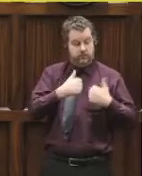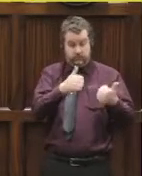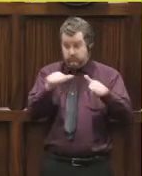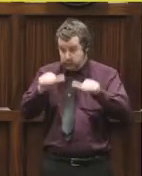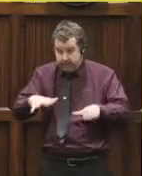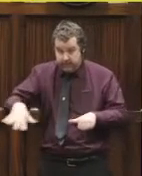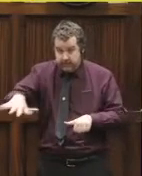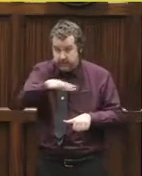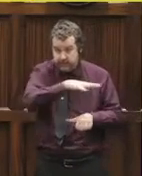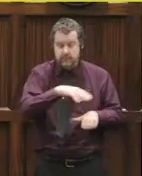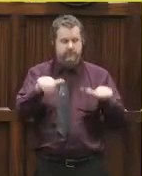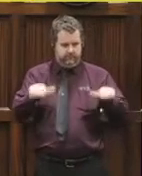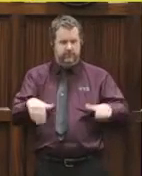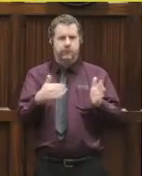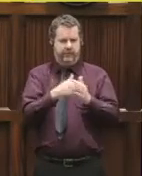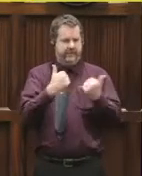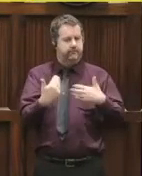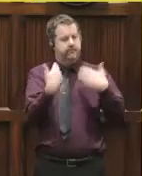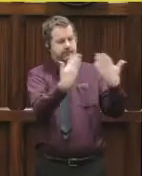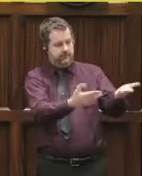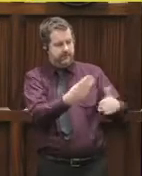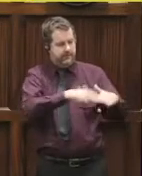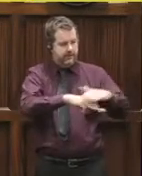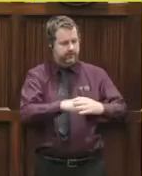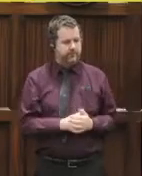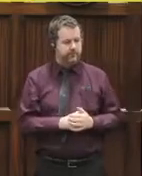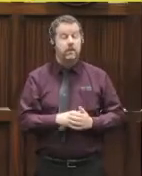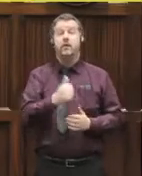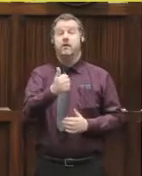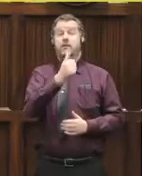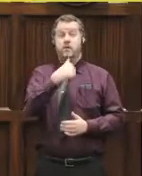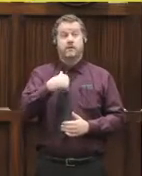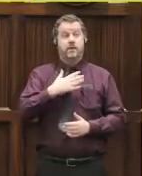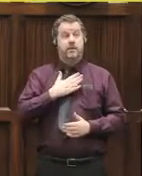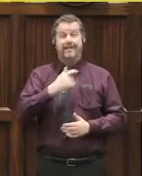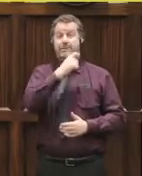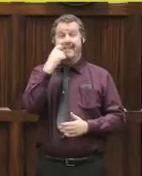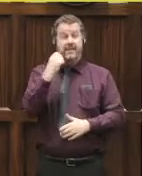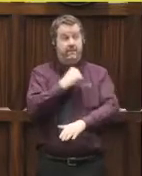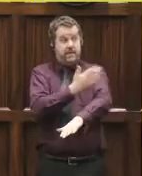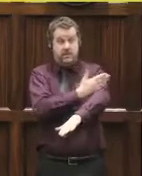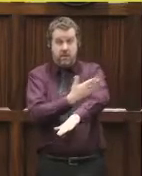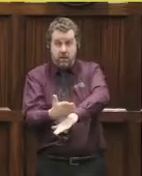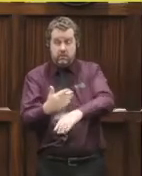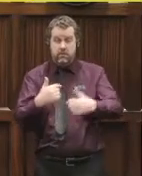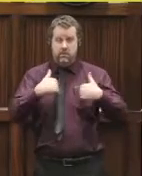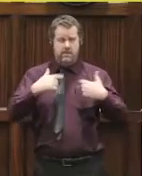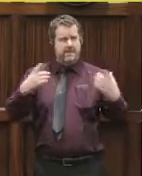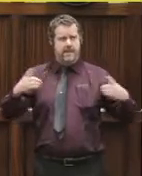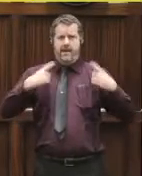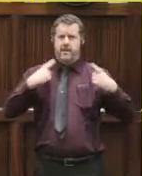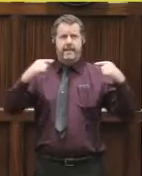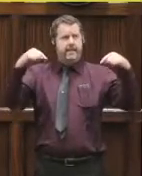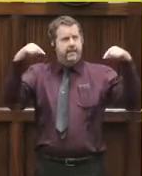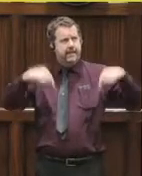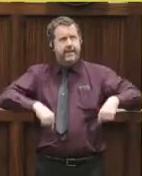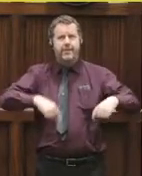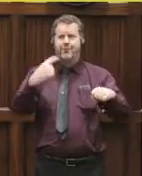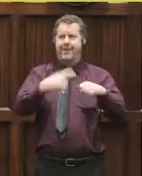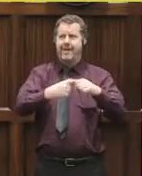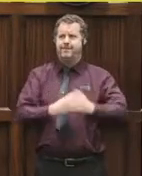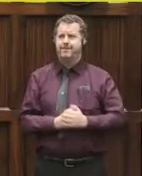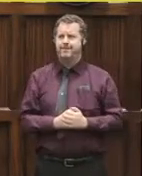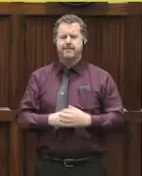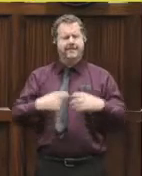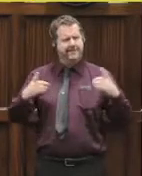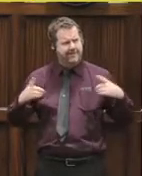agreed? Agreed. Thank you. Over to you, Minister. First of all, can I say at the outset that I'm delighted to be here again and delighted